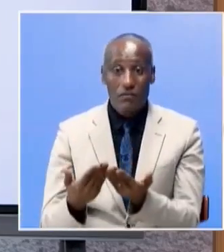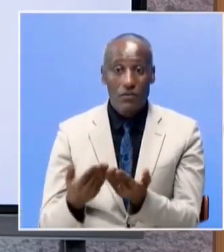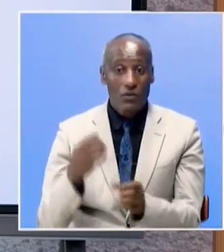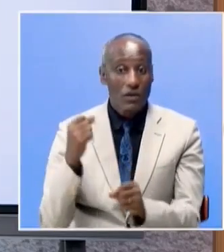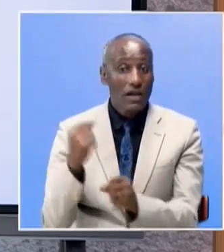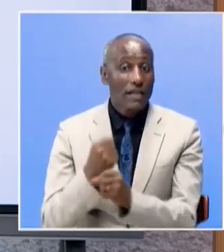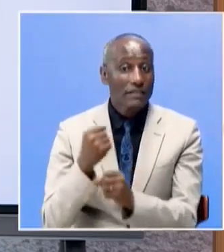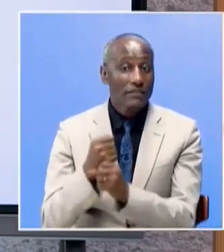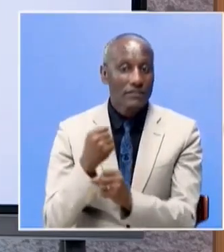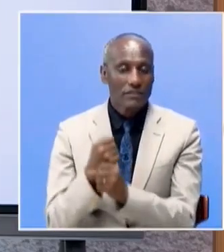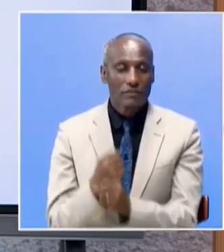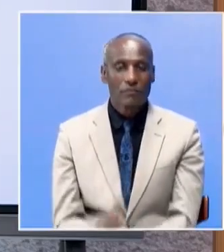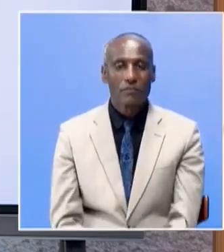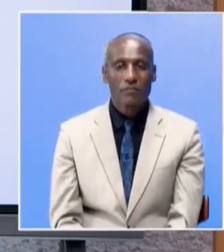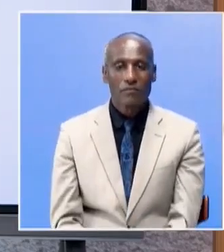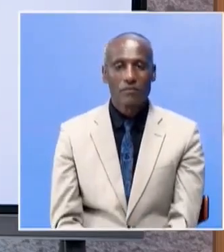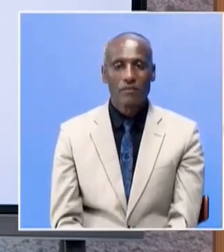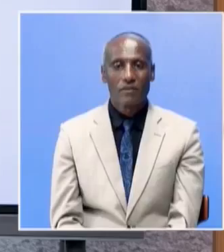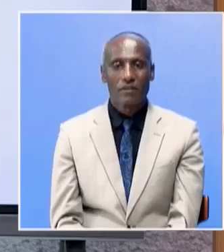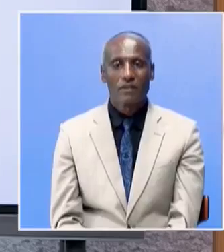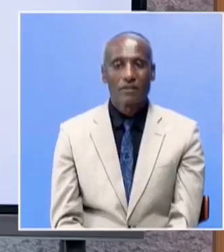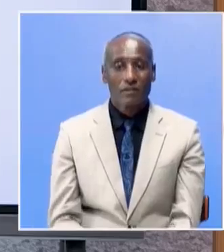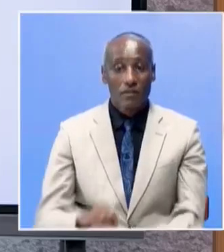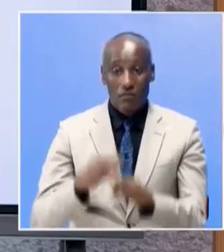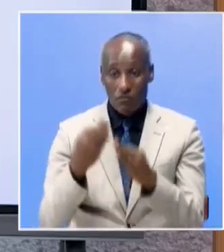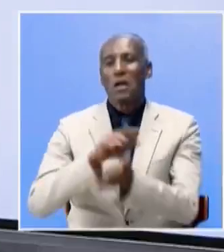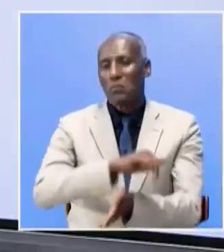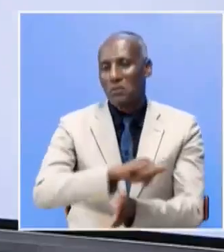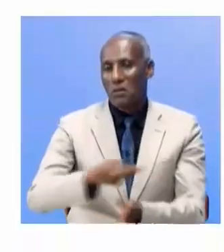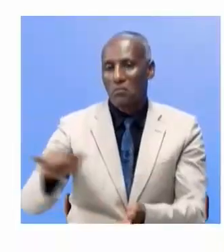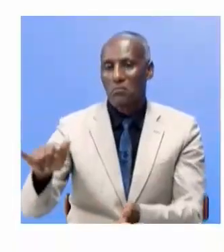Good. Students' parents, please help them.